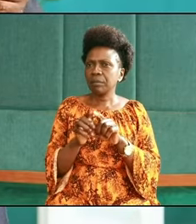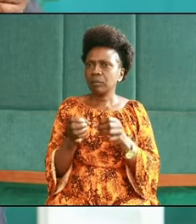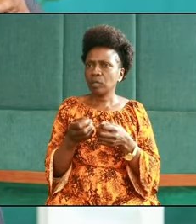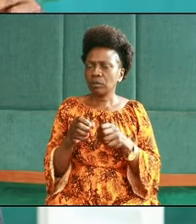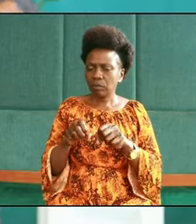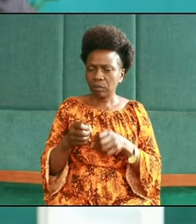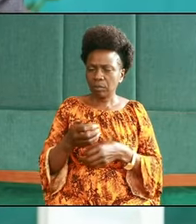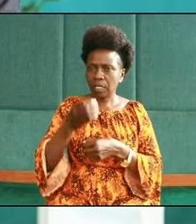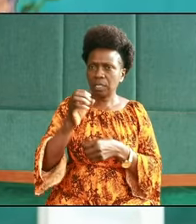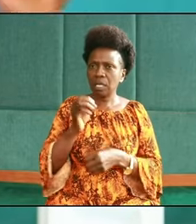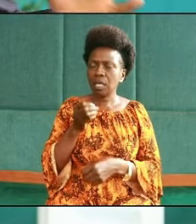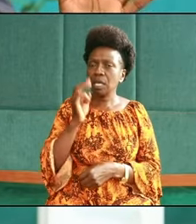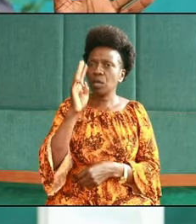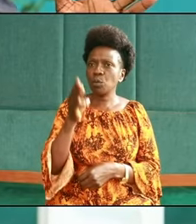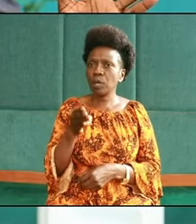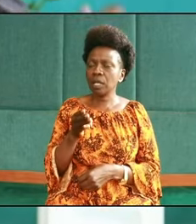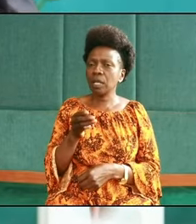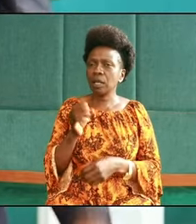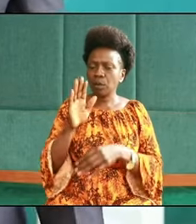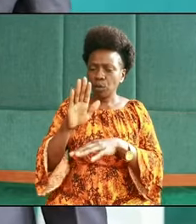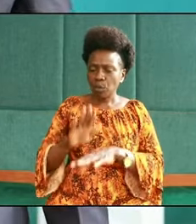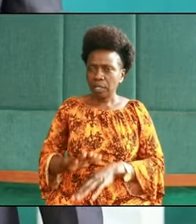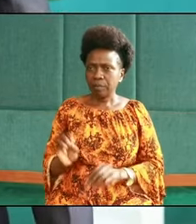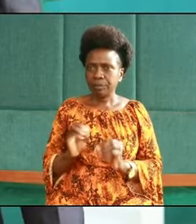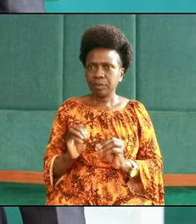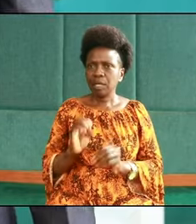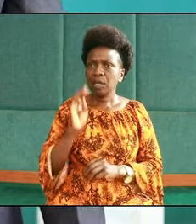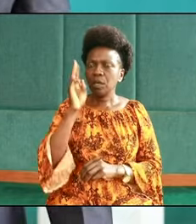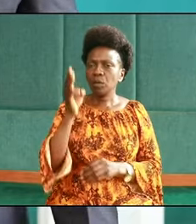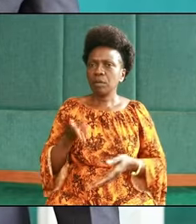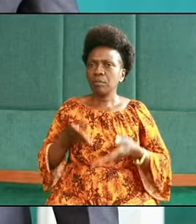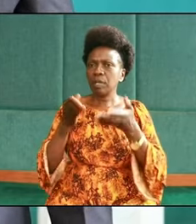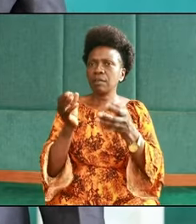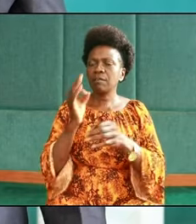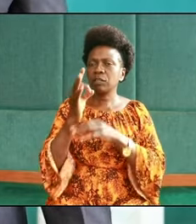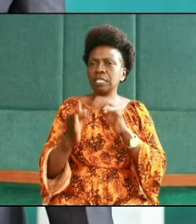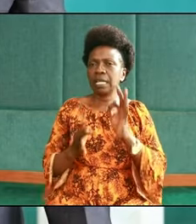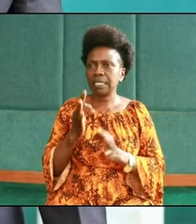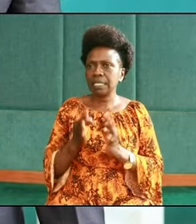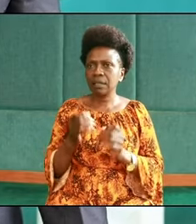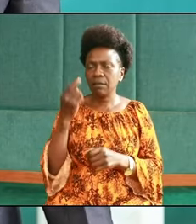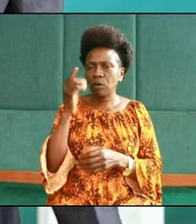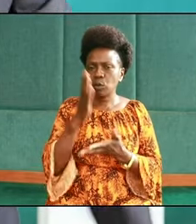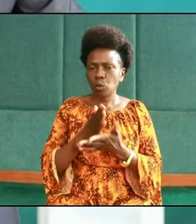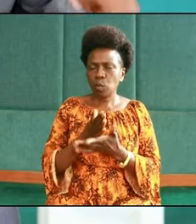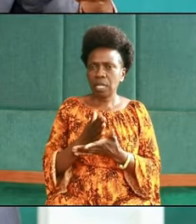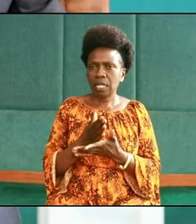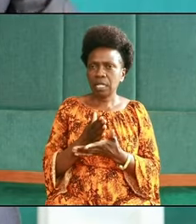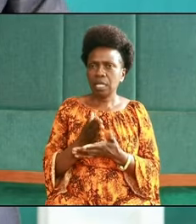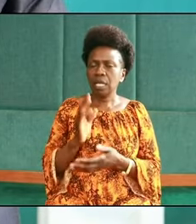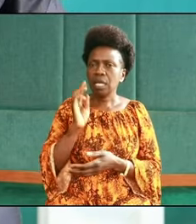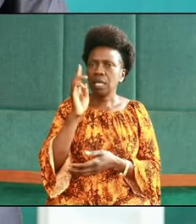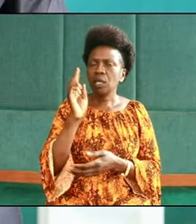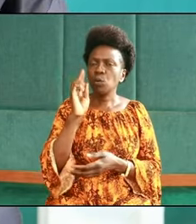flask he will not quench. He will bring forth justice for truth. He